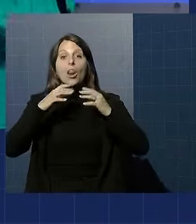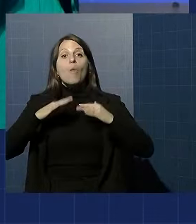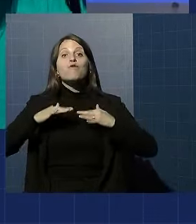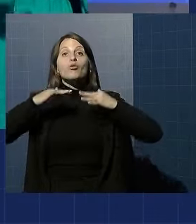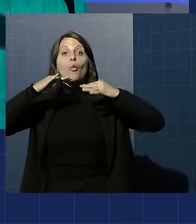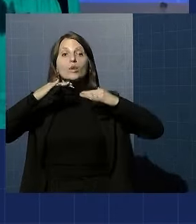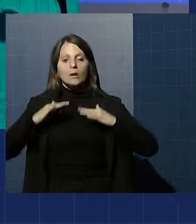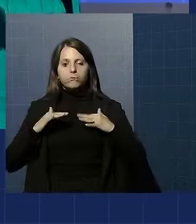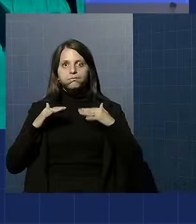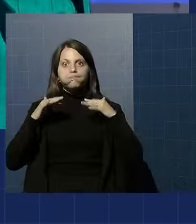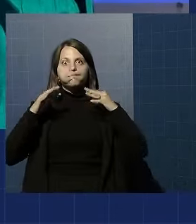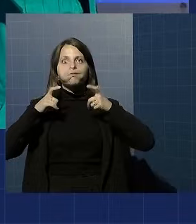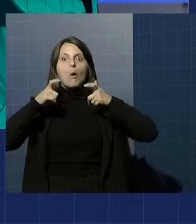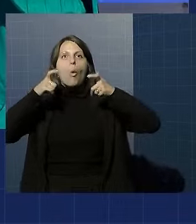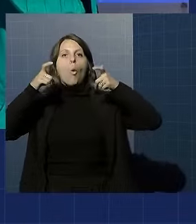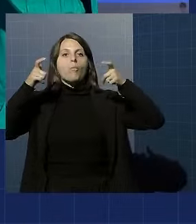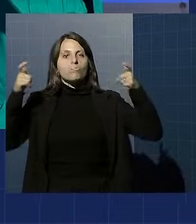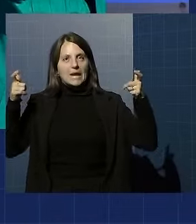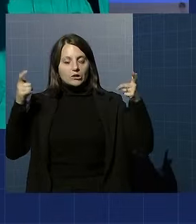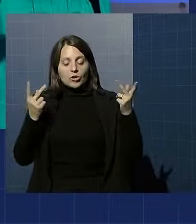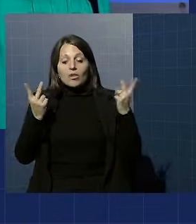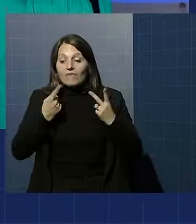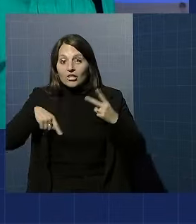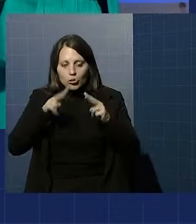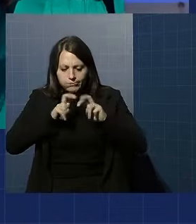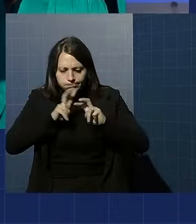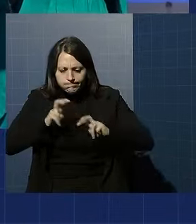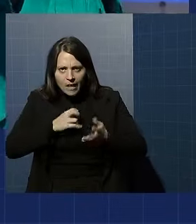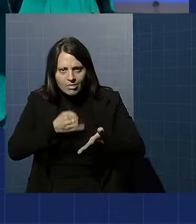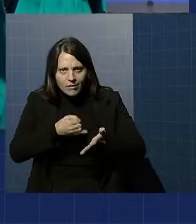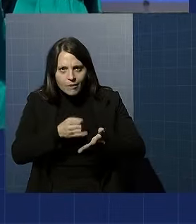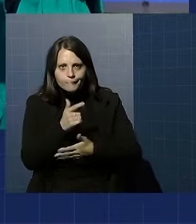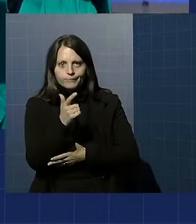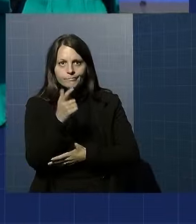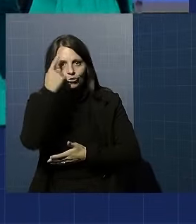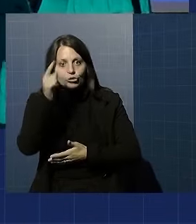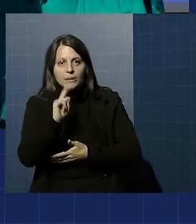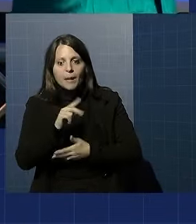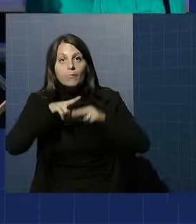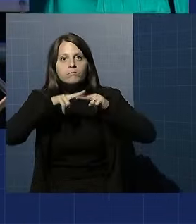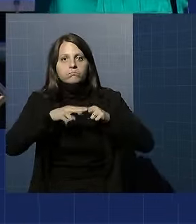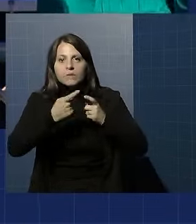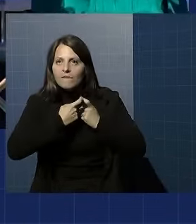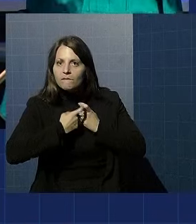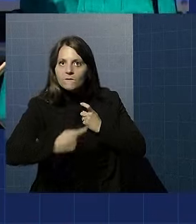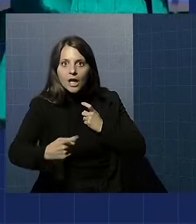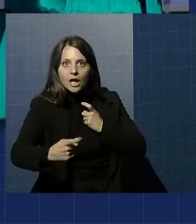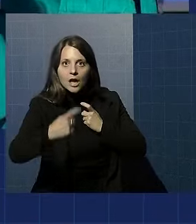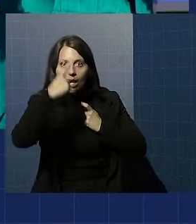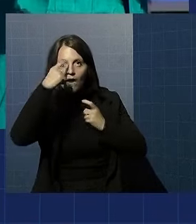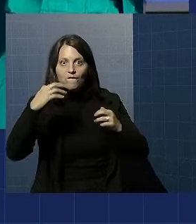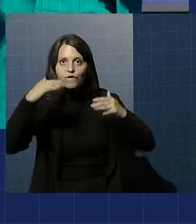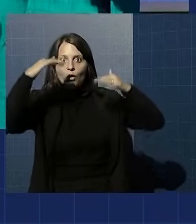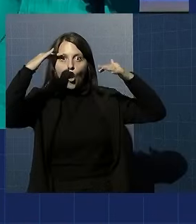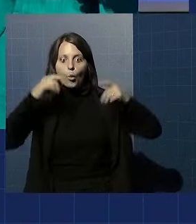know yet if it really impacts the astronaut, but it's of course something we need to try and understand better. Just one thing I want to mention